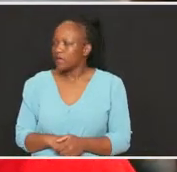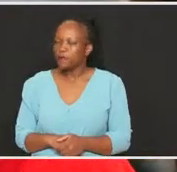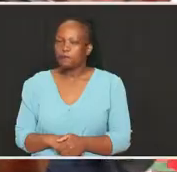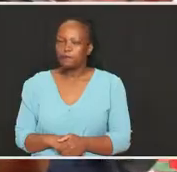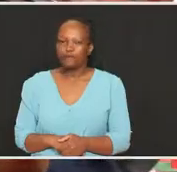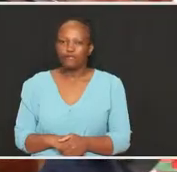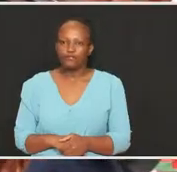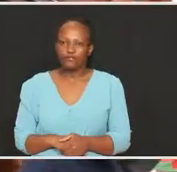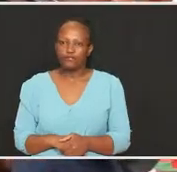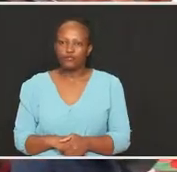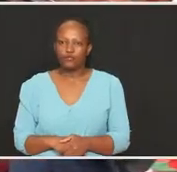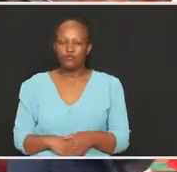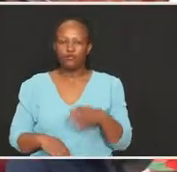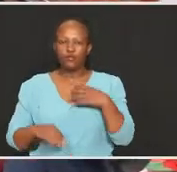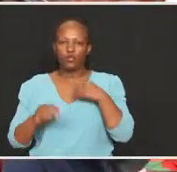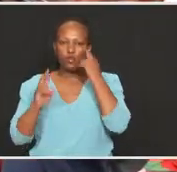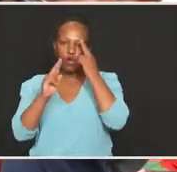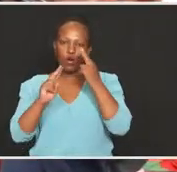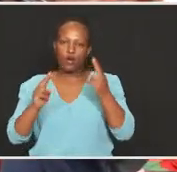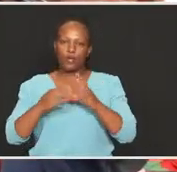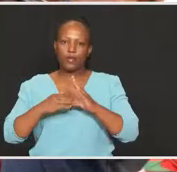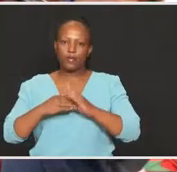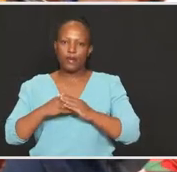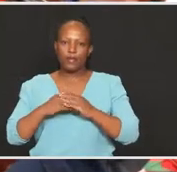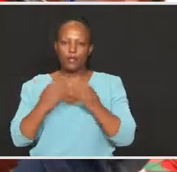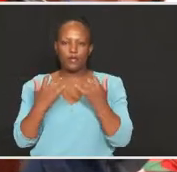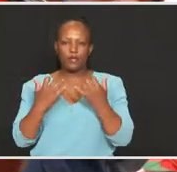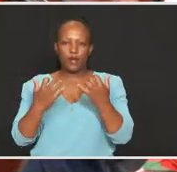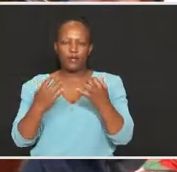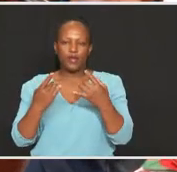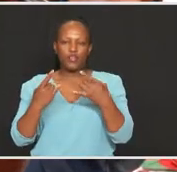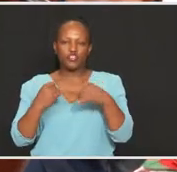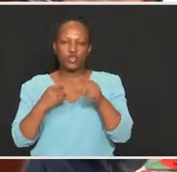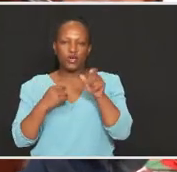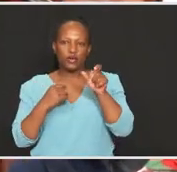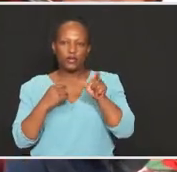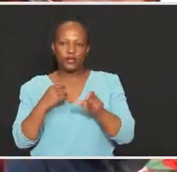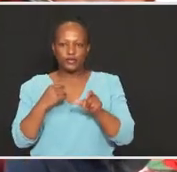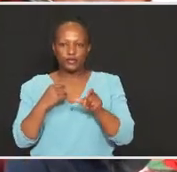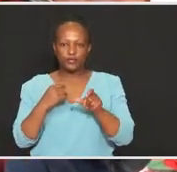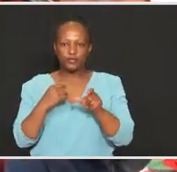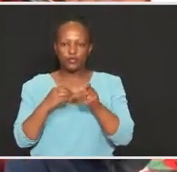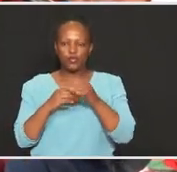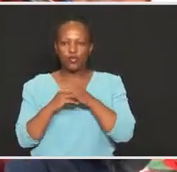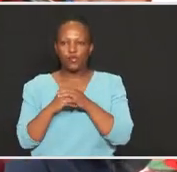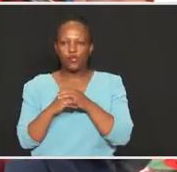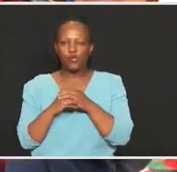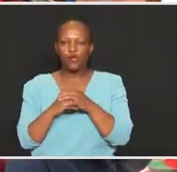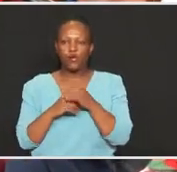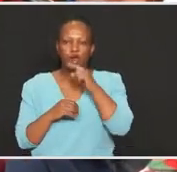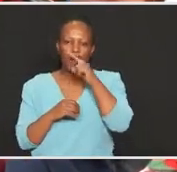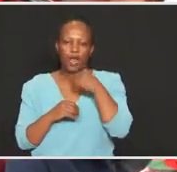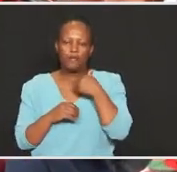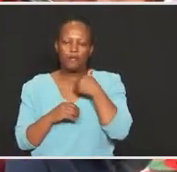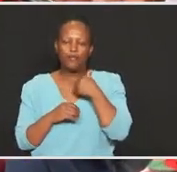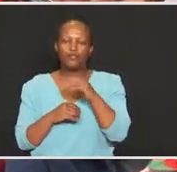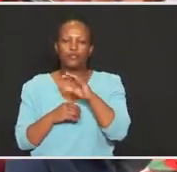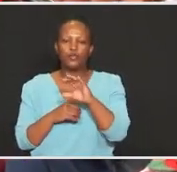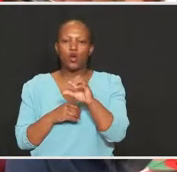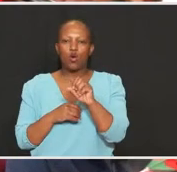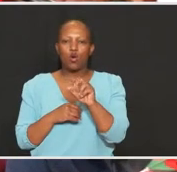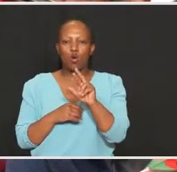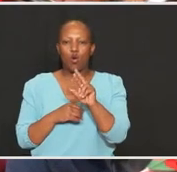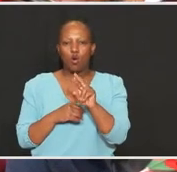honorable members of parliament Mr chairman Cornelius West Eisen